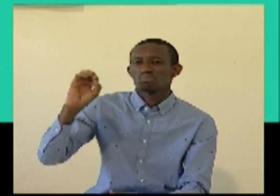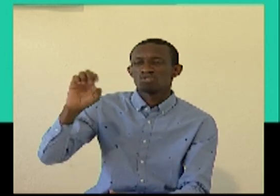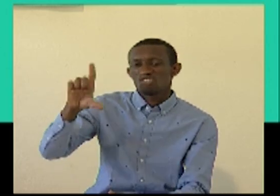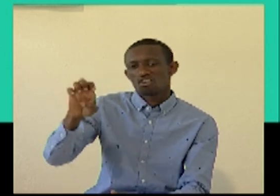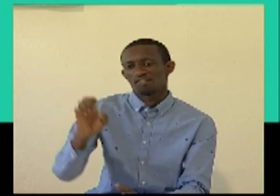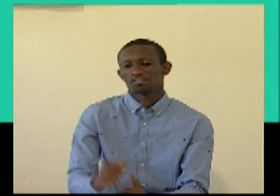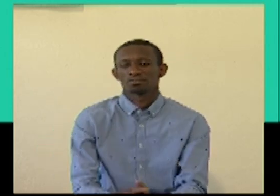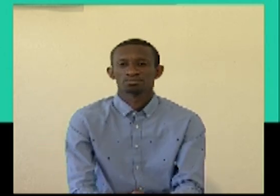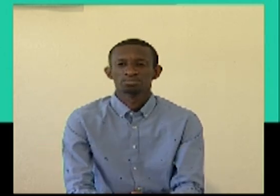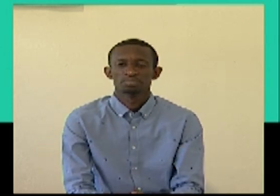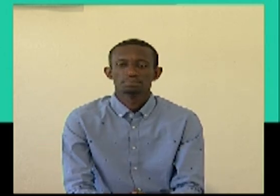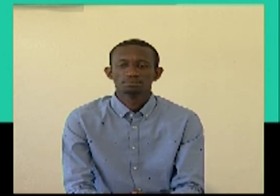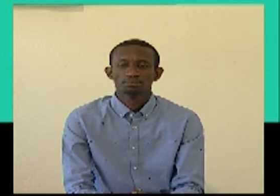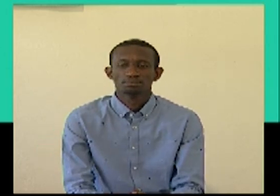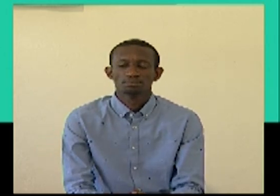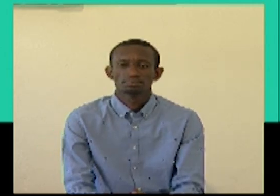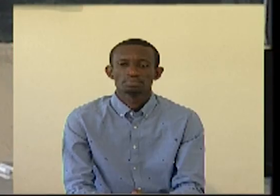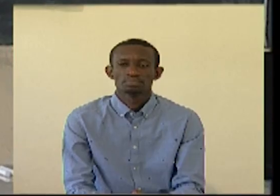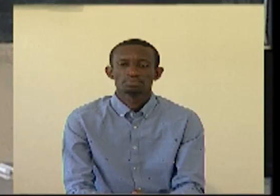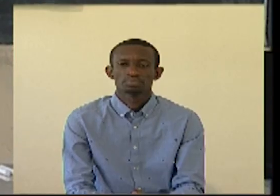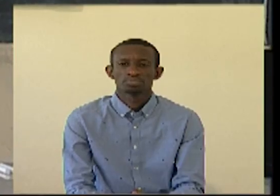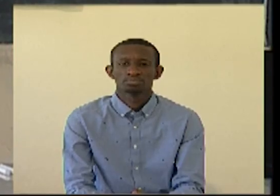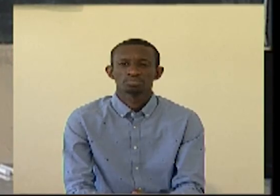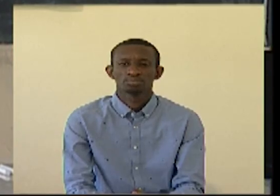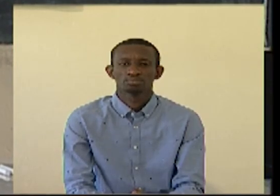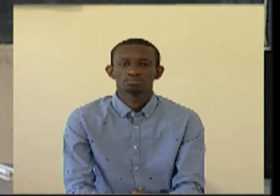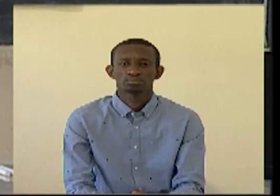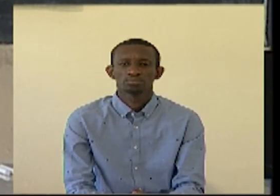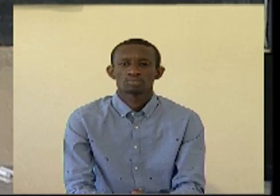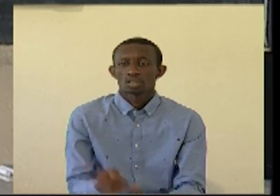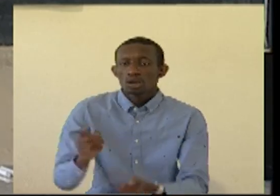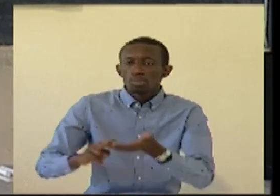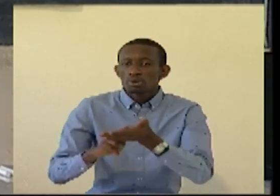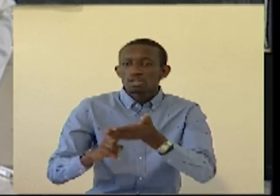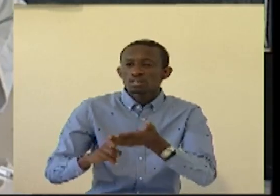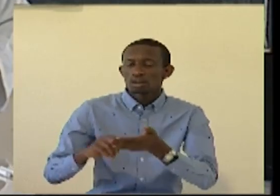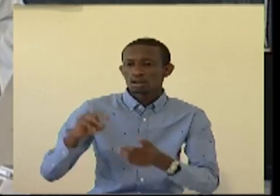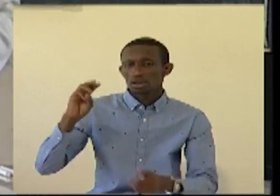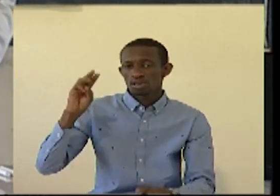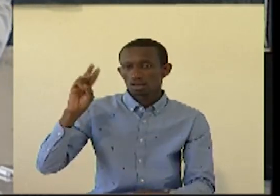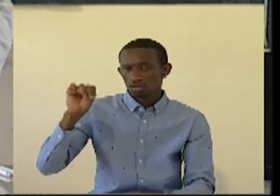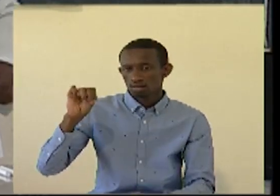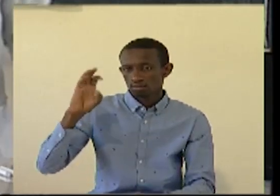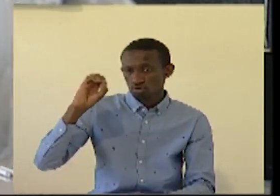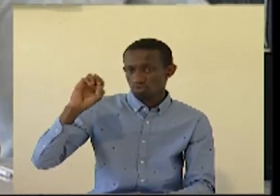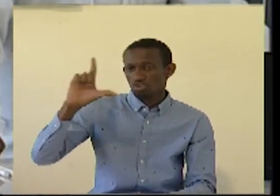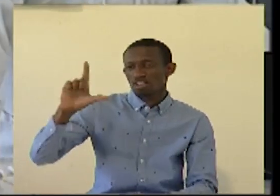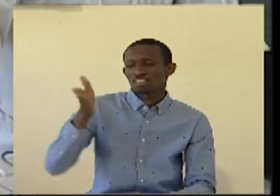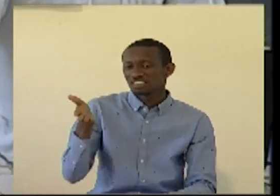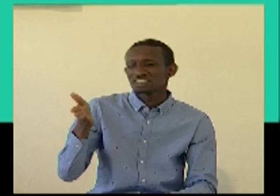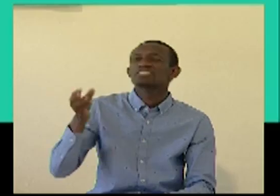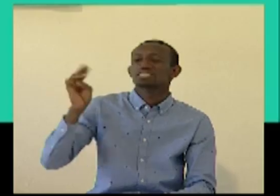is a quantity, and its unit is MOL. We use MOL, that is mole.